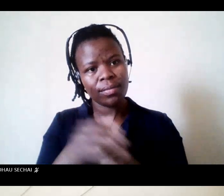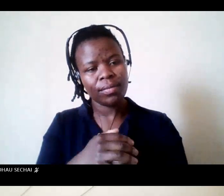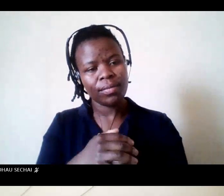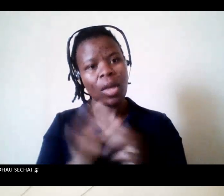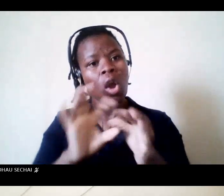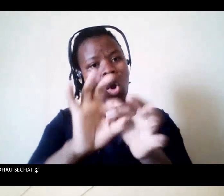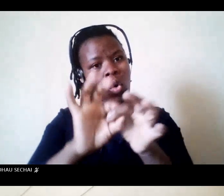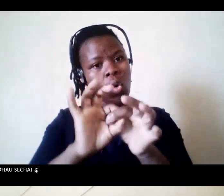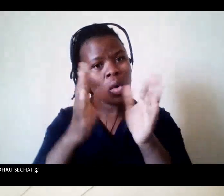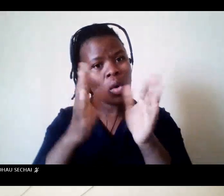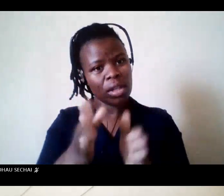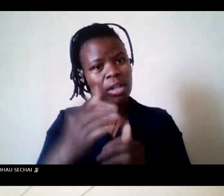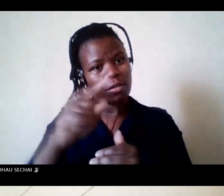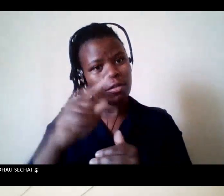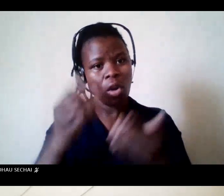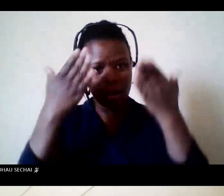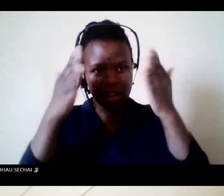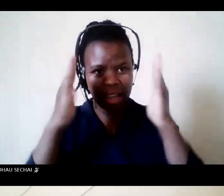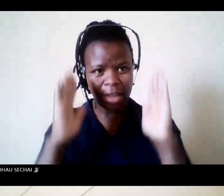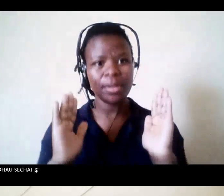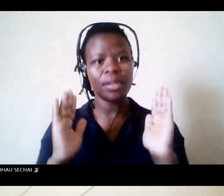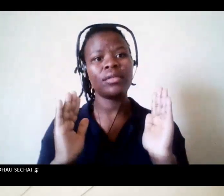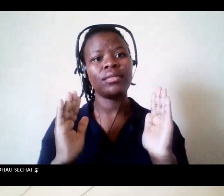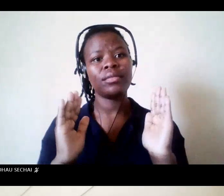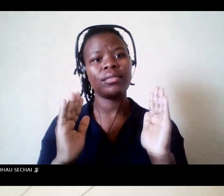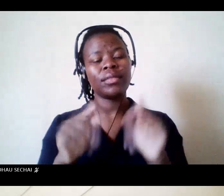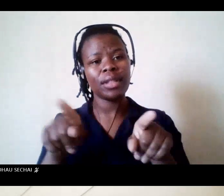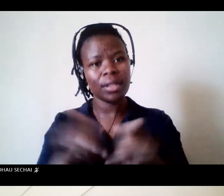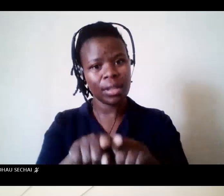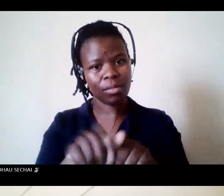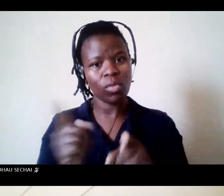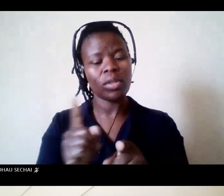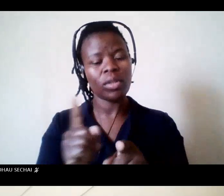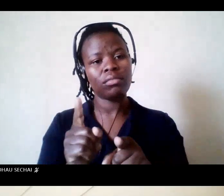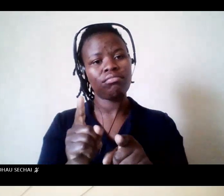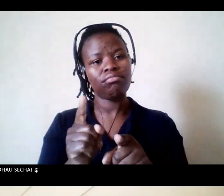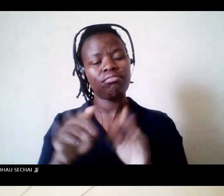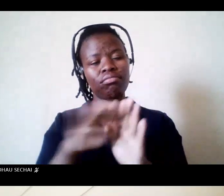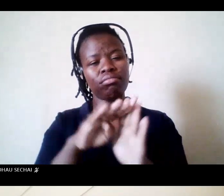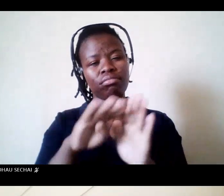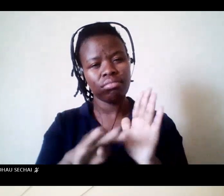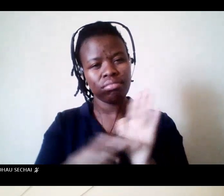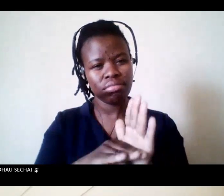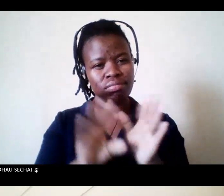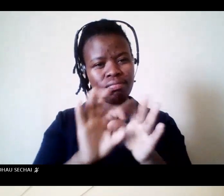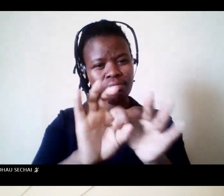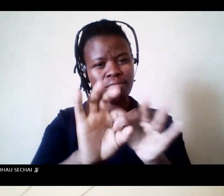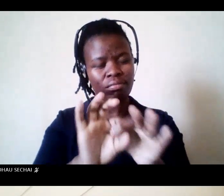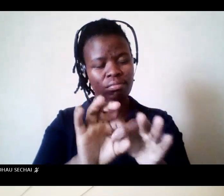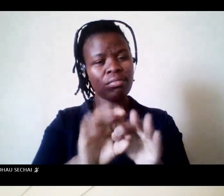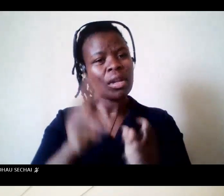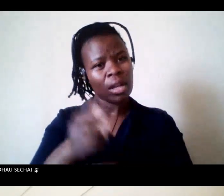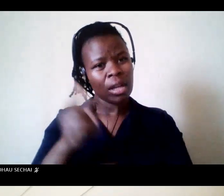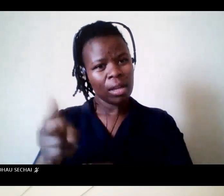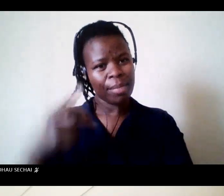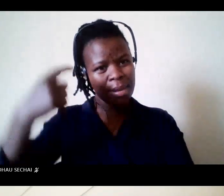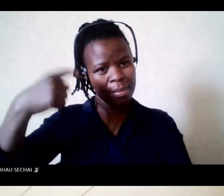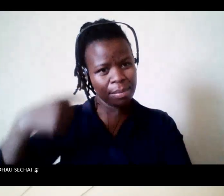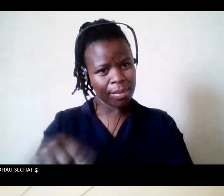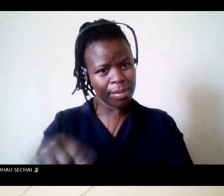for rehabilitation career cards collaborative program. I am also a personal